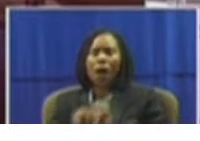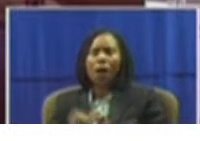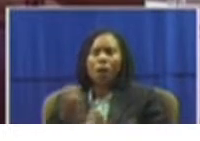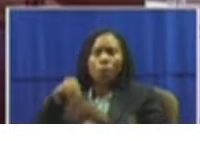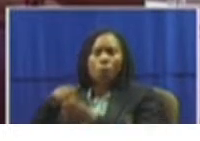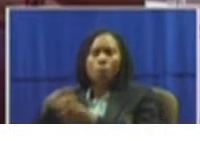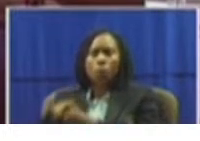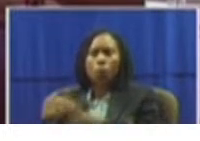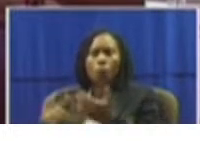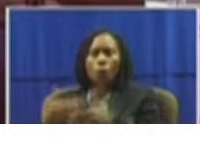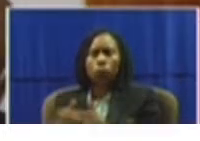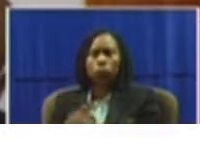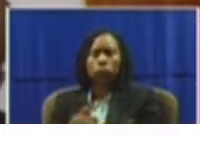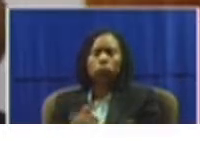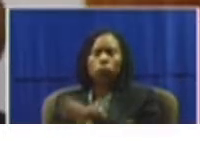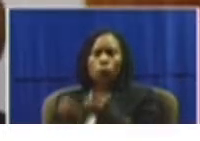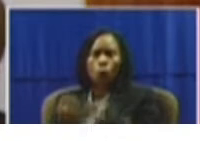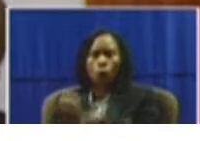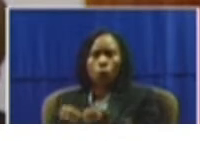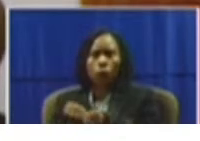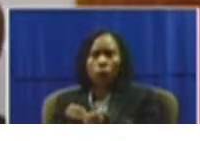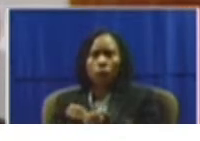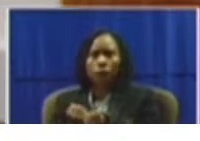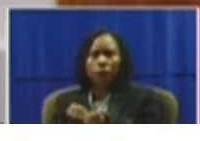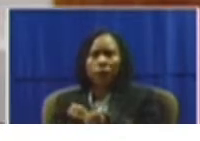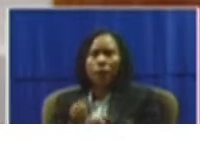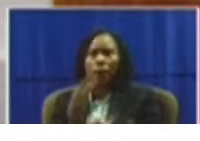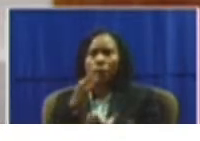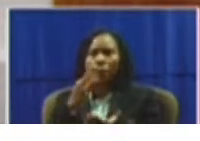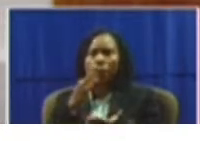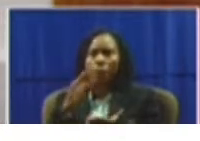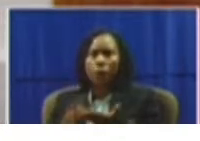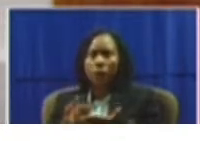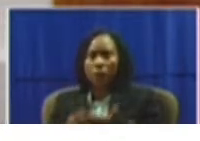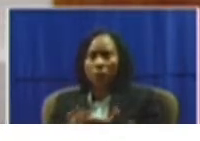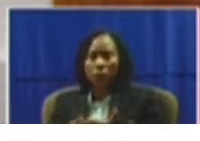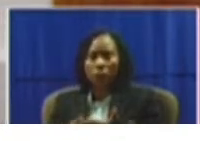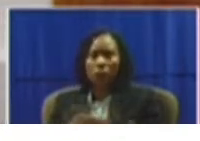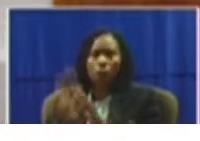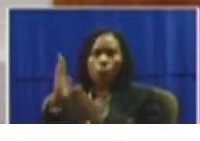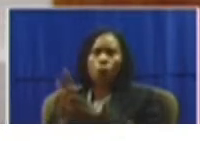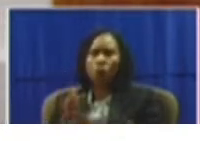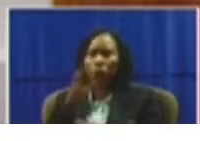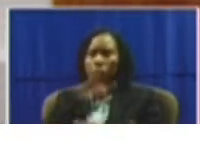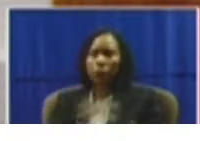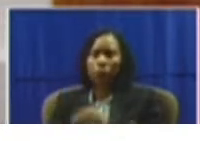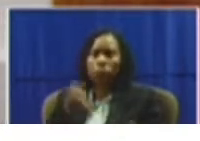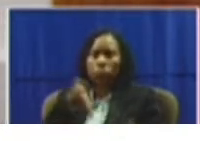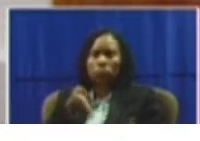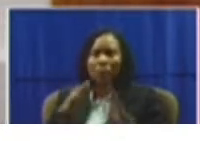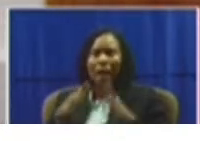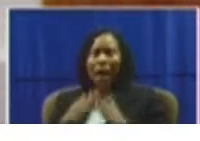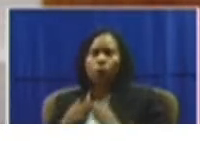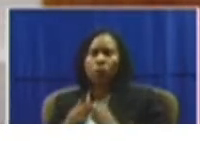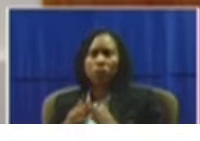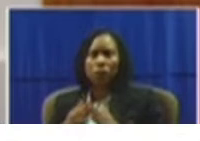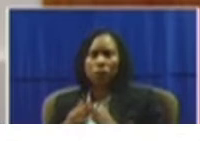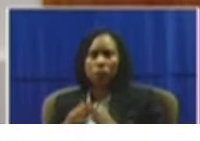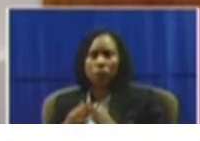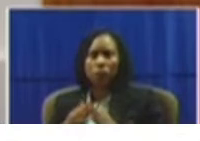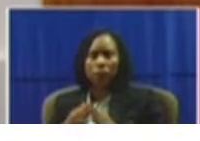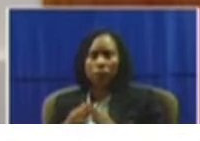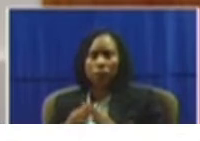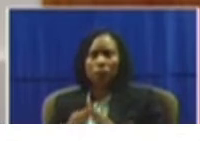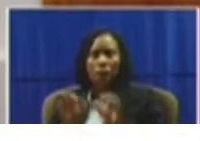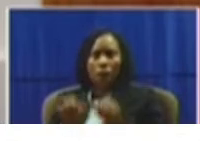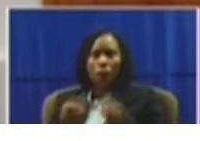a ruling that if the proposer is not prepared to table the motion, there is no motion before this House. And we